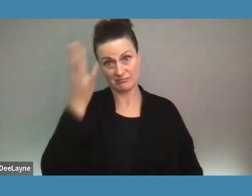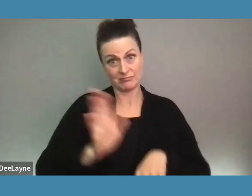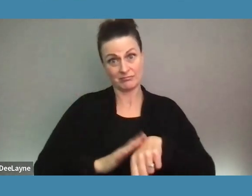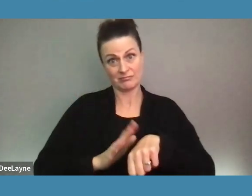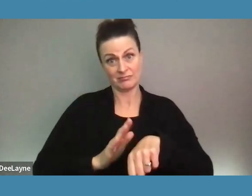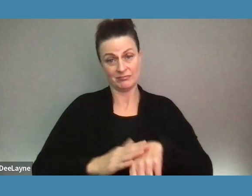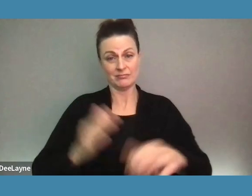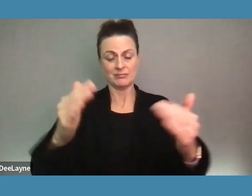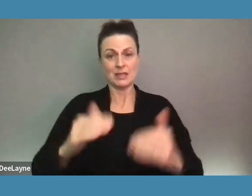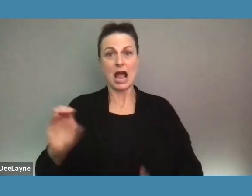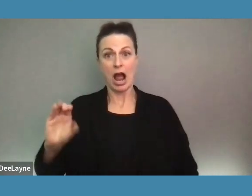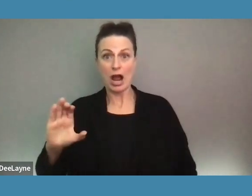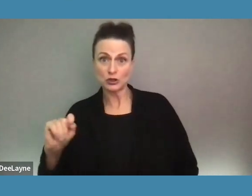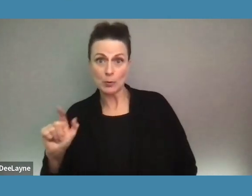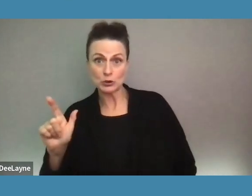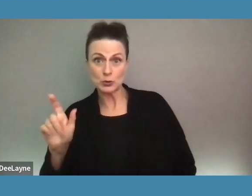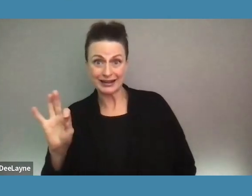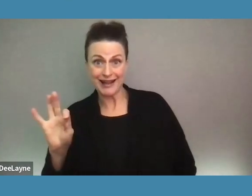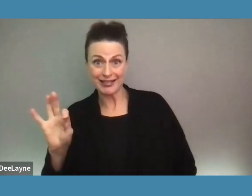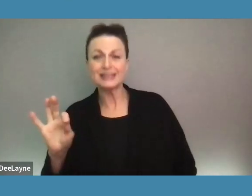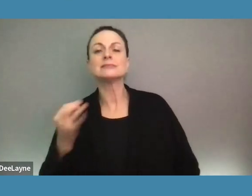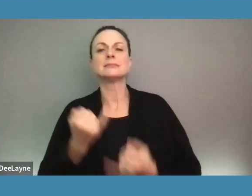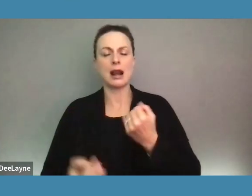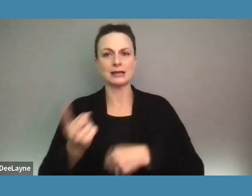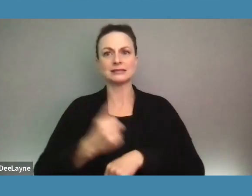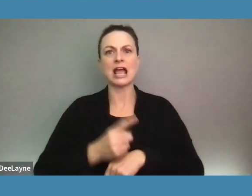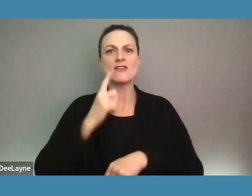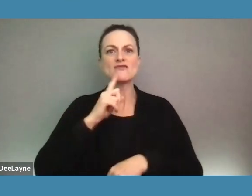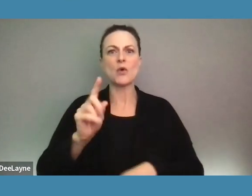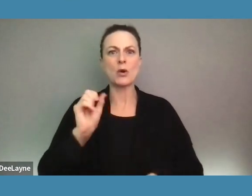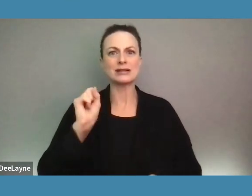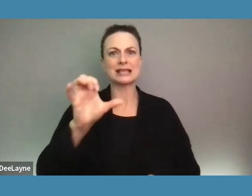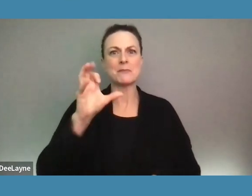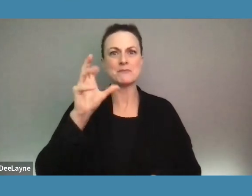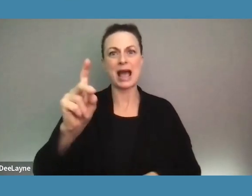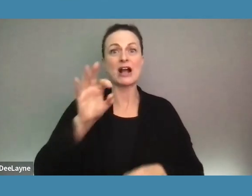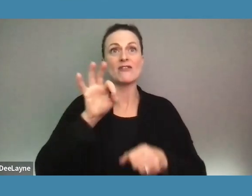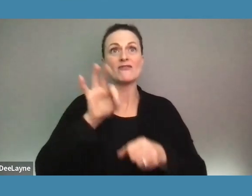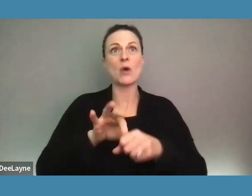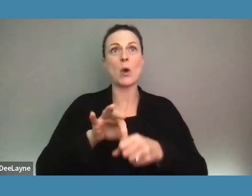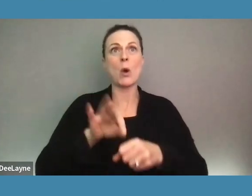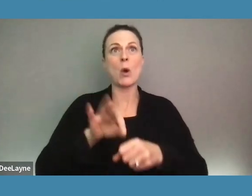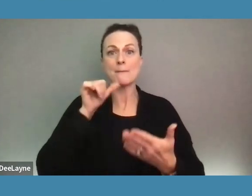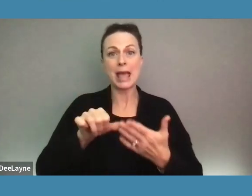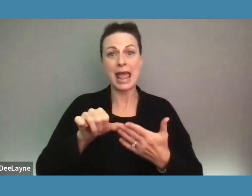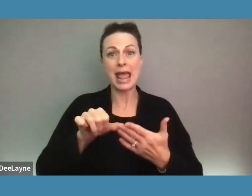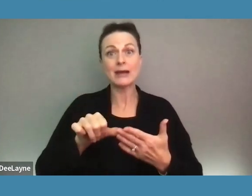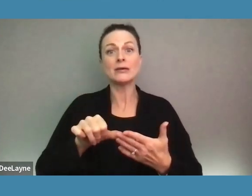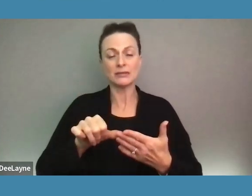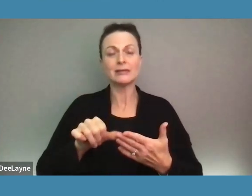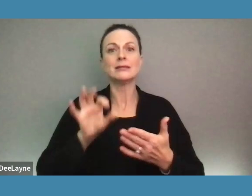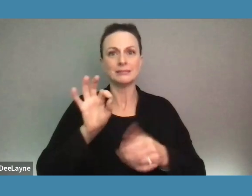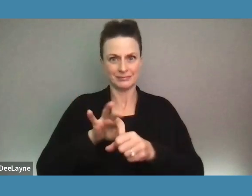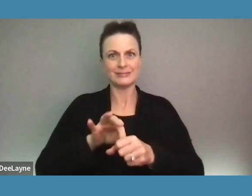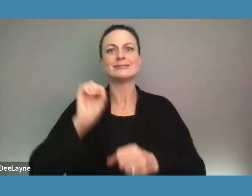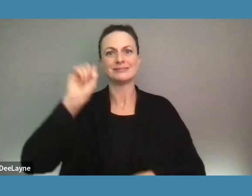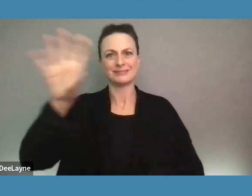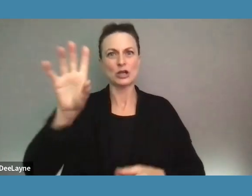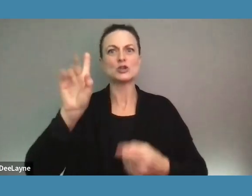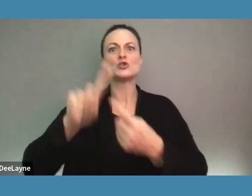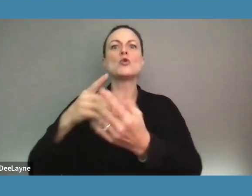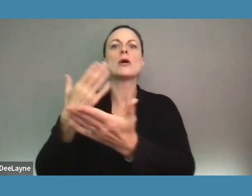October 29th is the deadline to send back a vote by mail ballot through the mail to make it to your supervisor of elections in